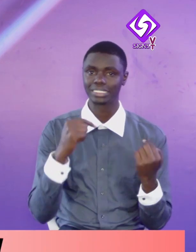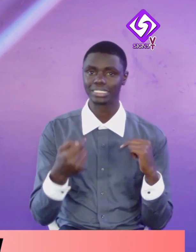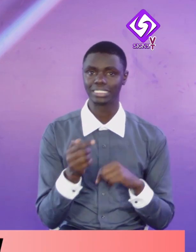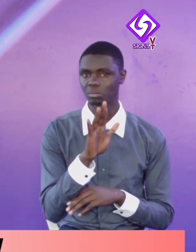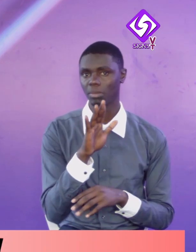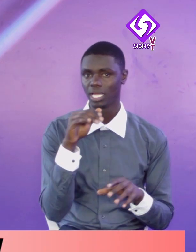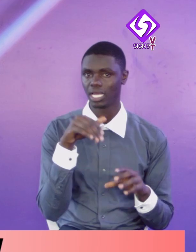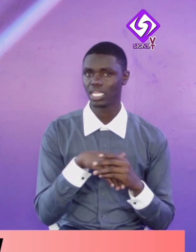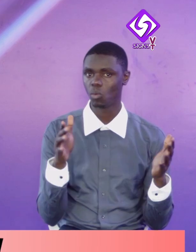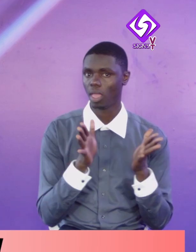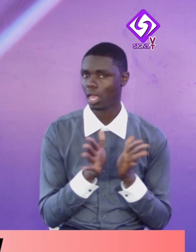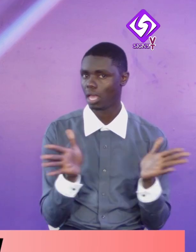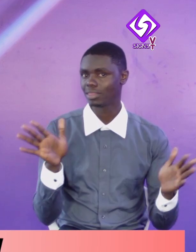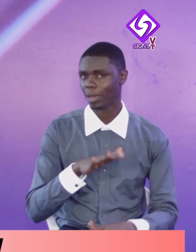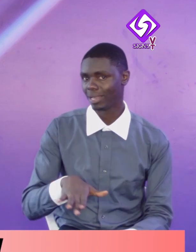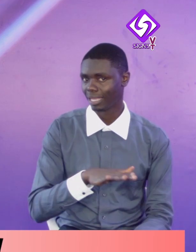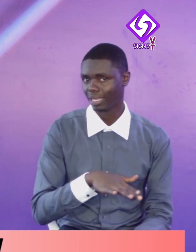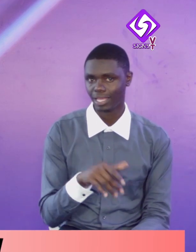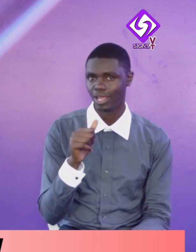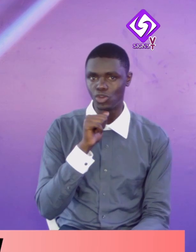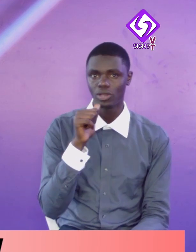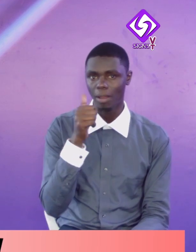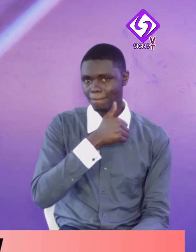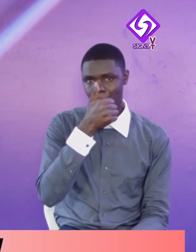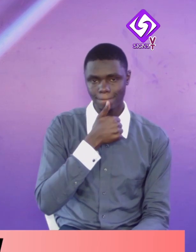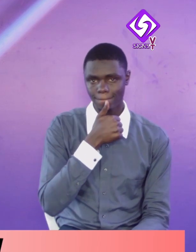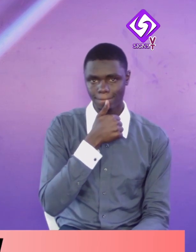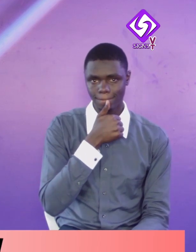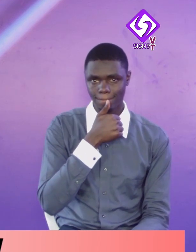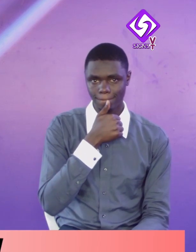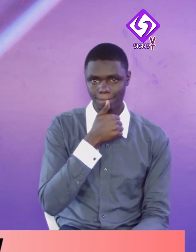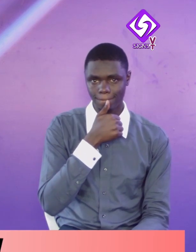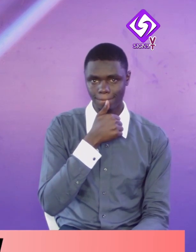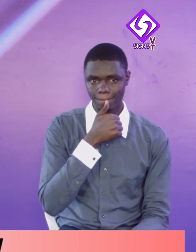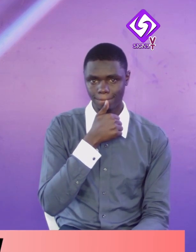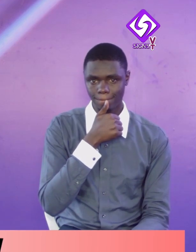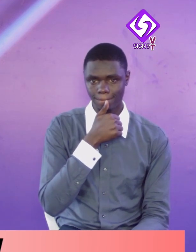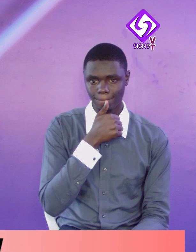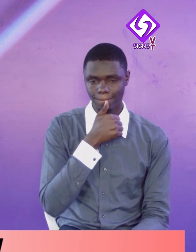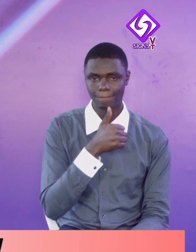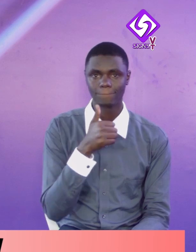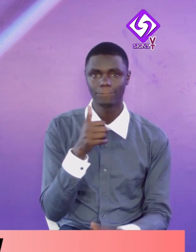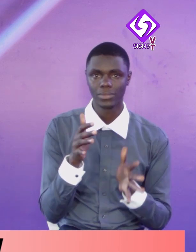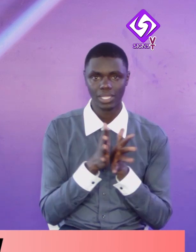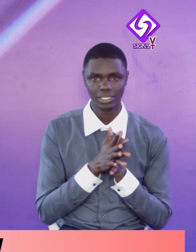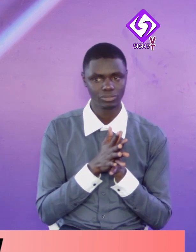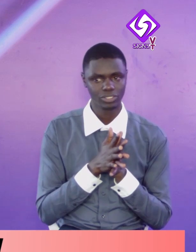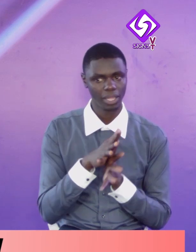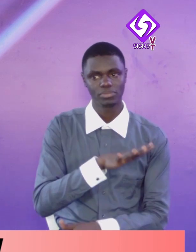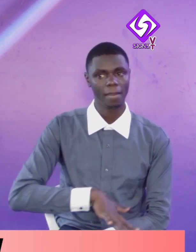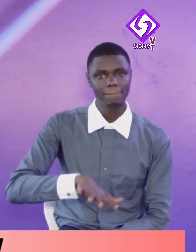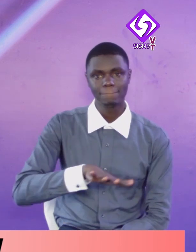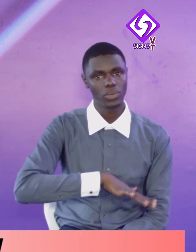was in the public area, not pubic. It was in the pubic area. So